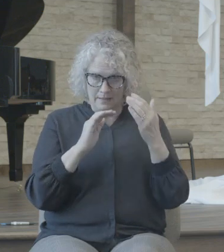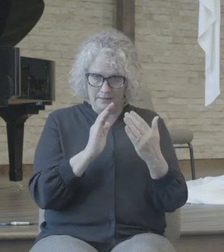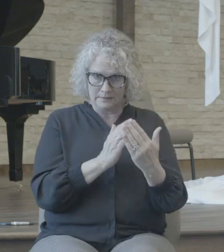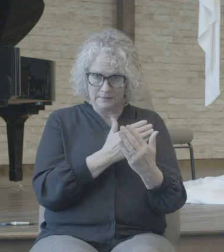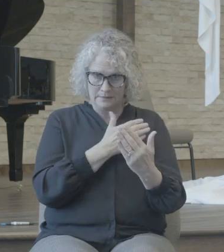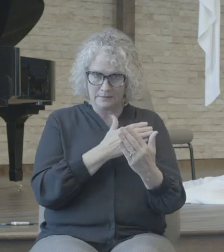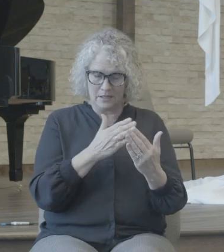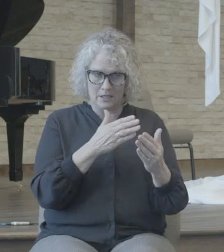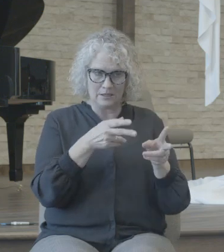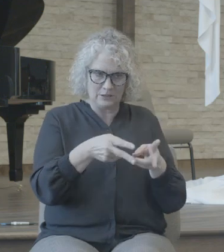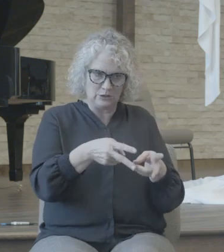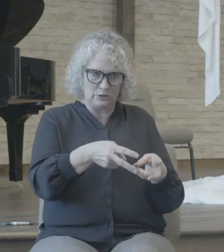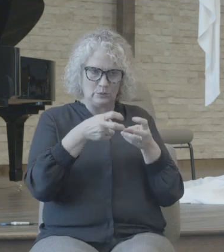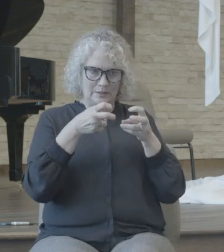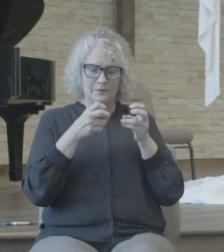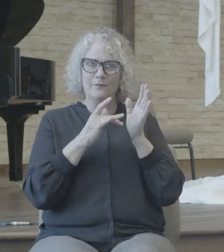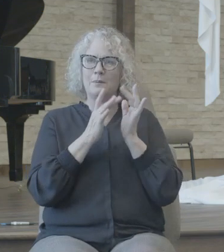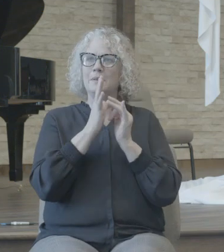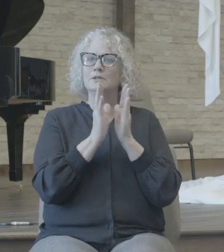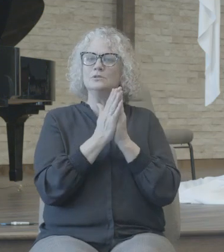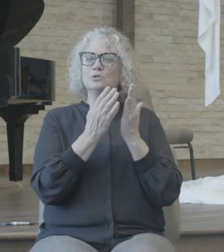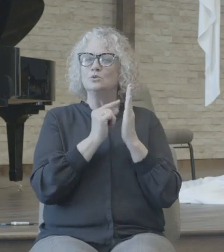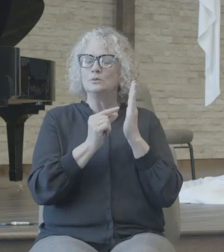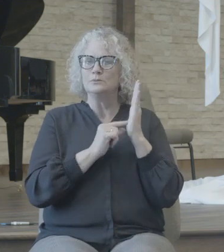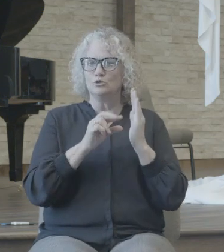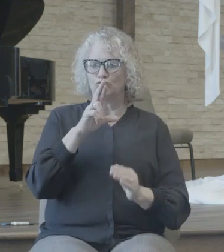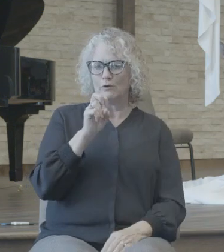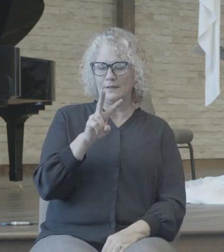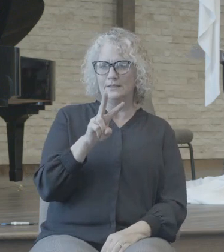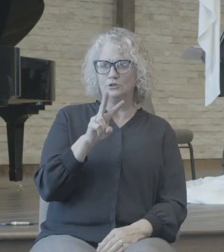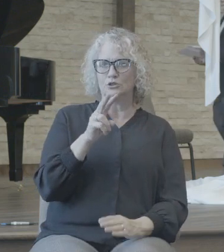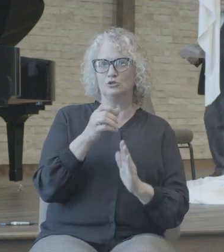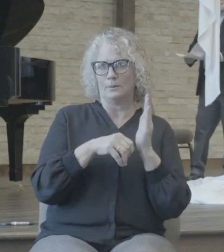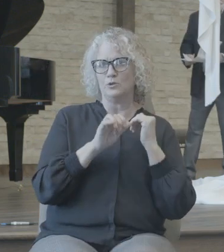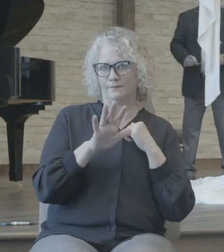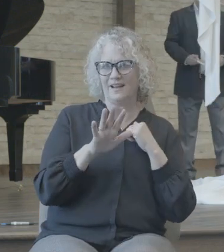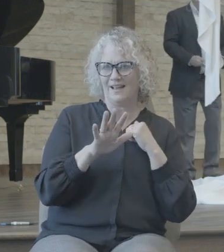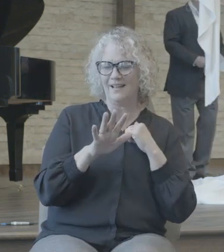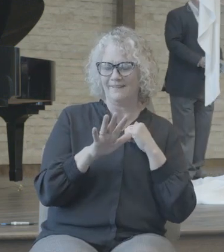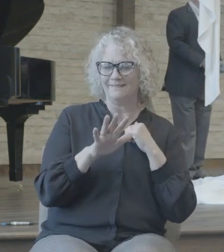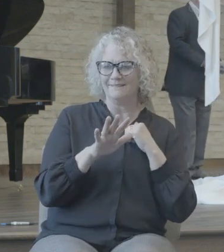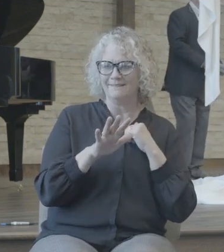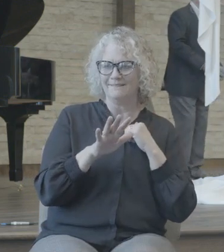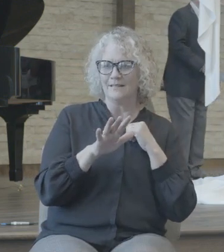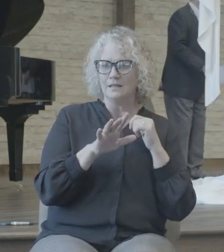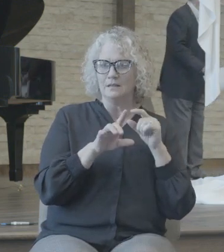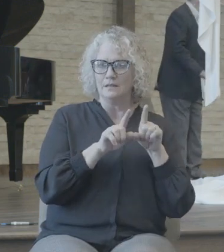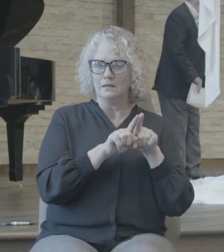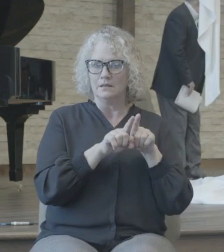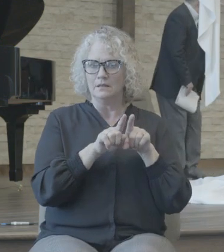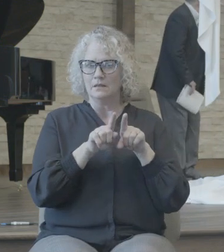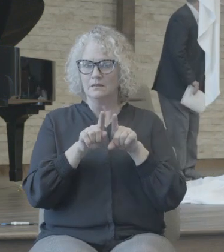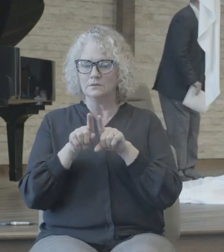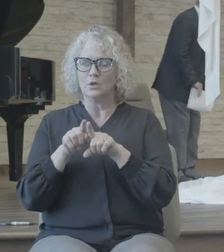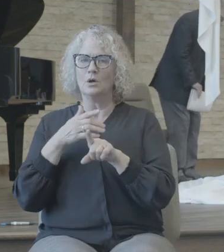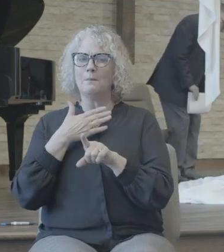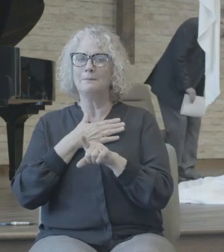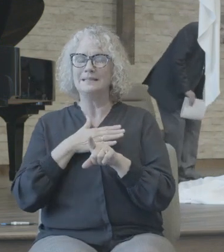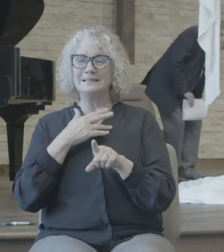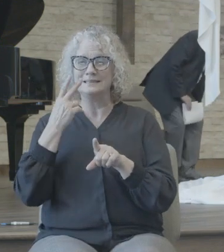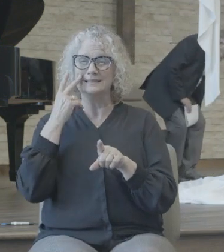to be reading later, Revelation chapter 5. Also, we ask that you respond with the bolded